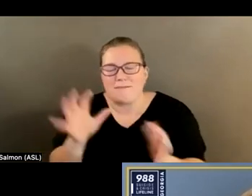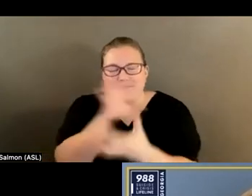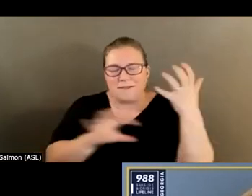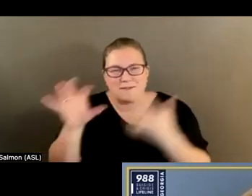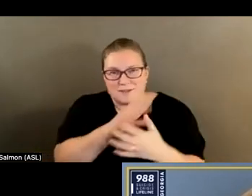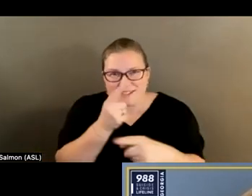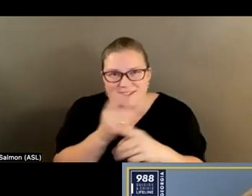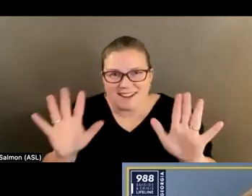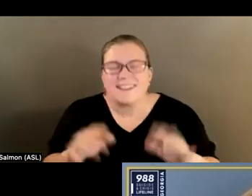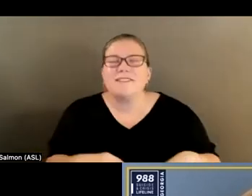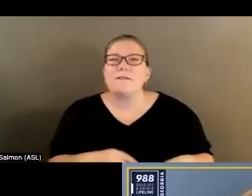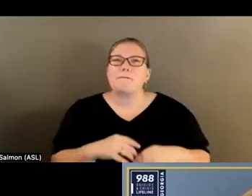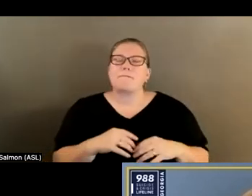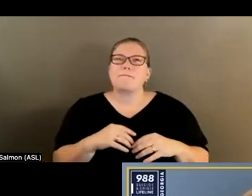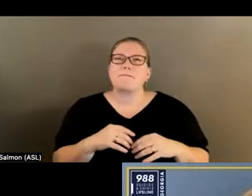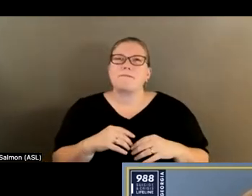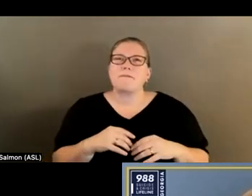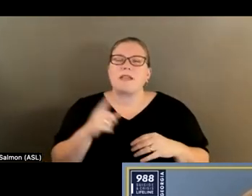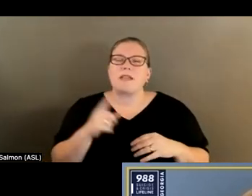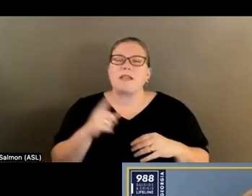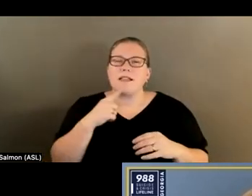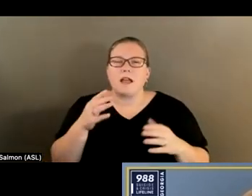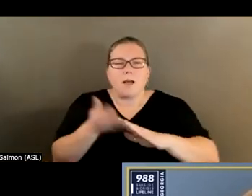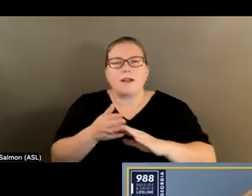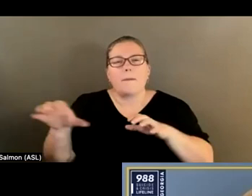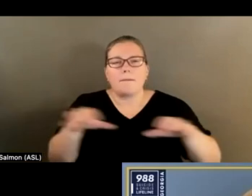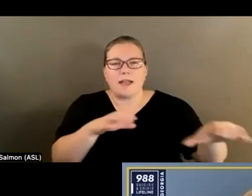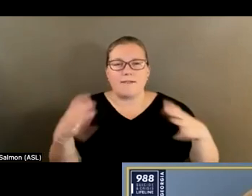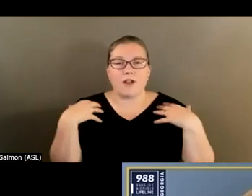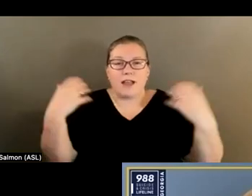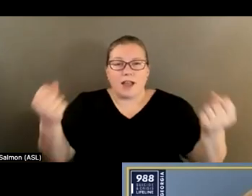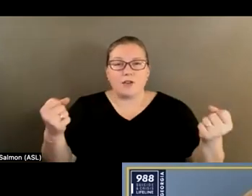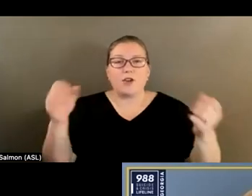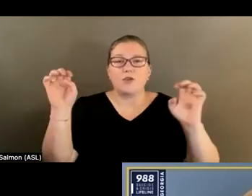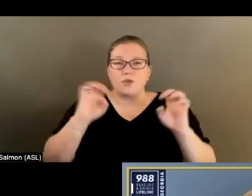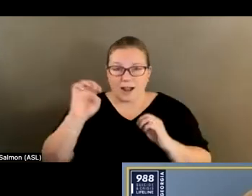right? a behavioral health crisis center, a